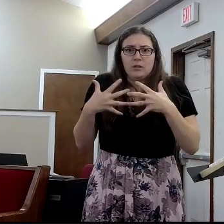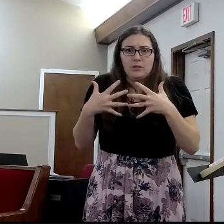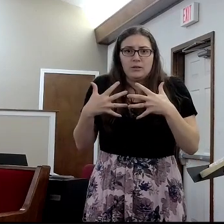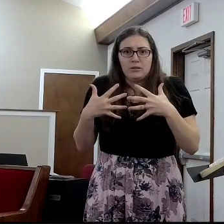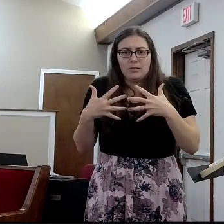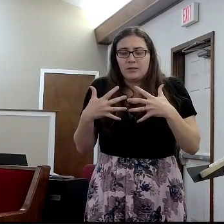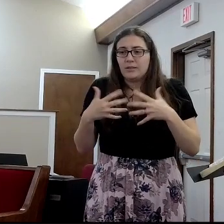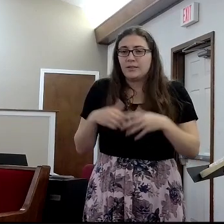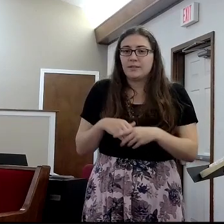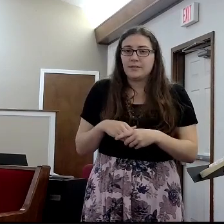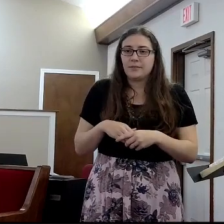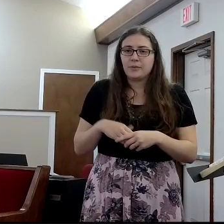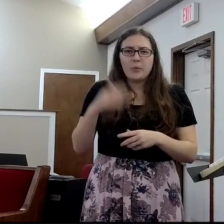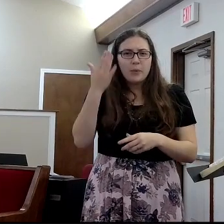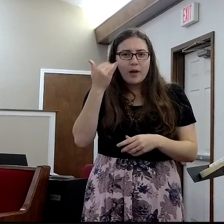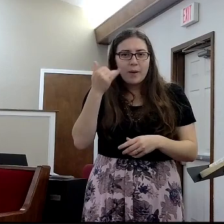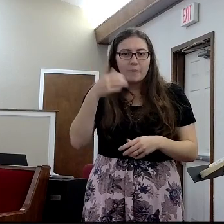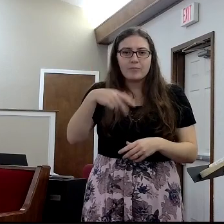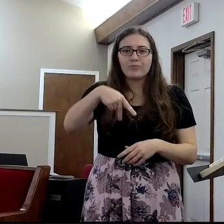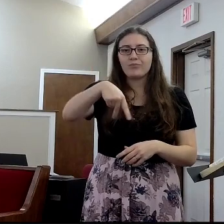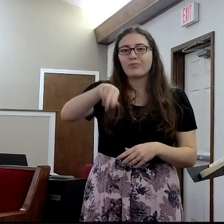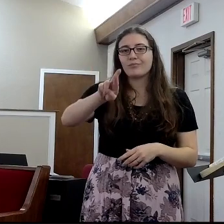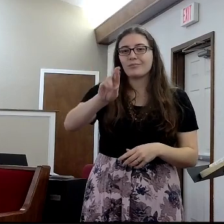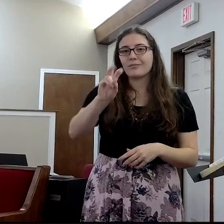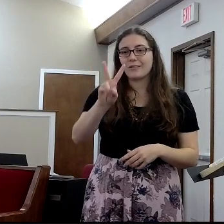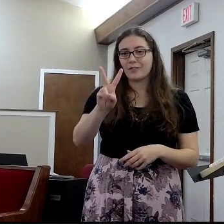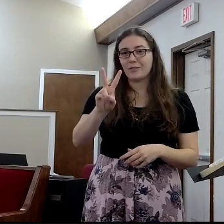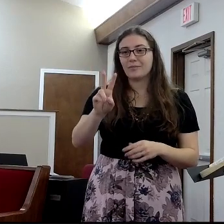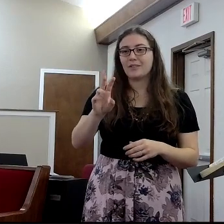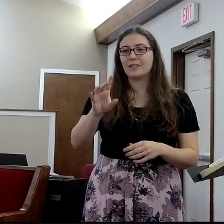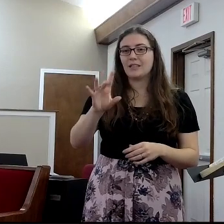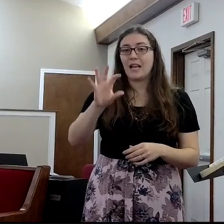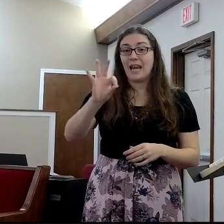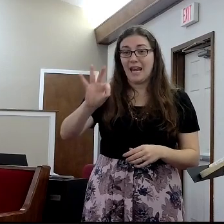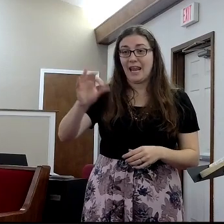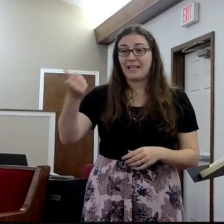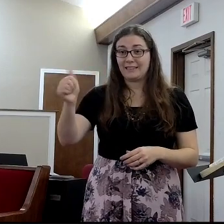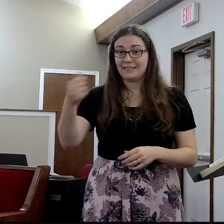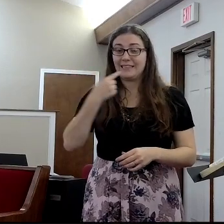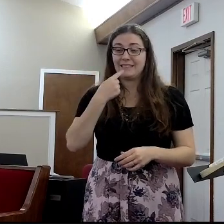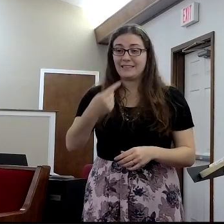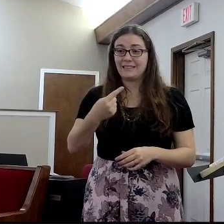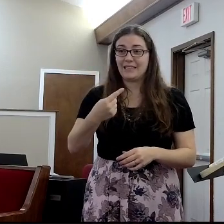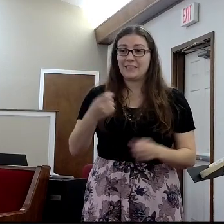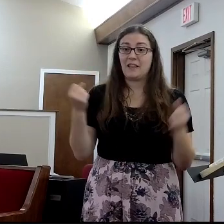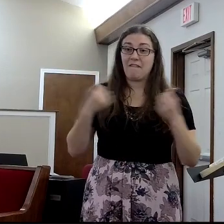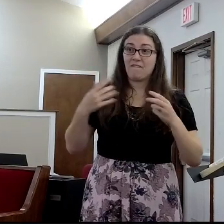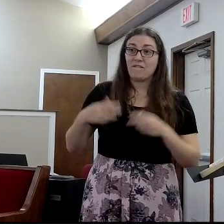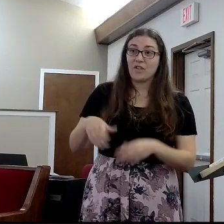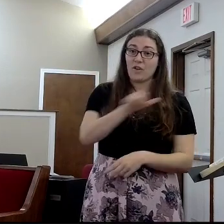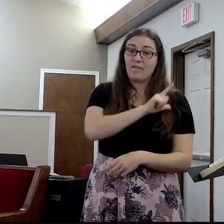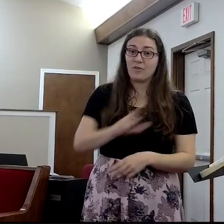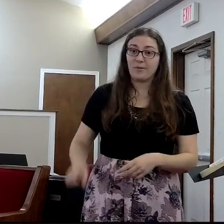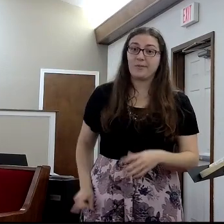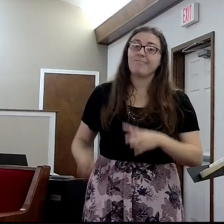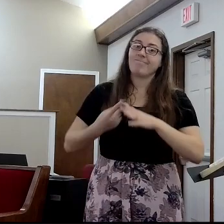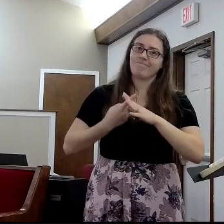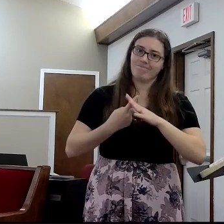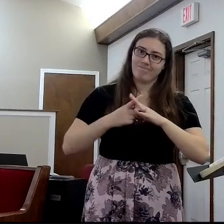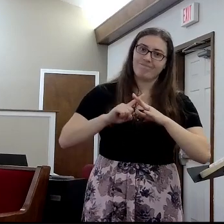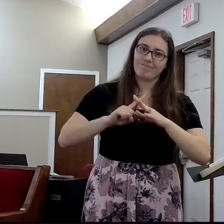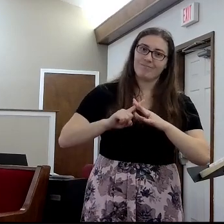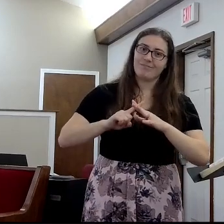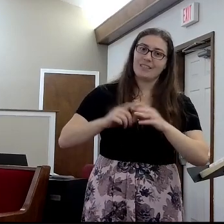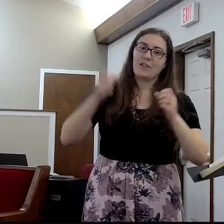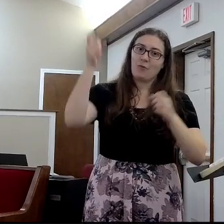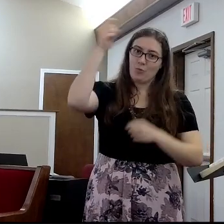they're exceedingly afraid, and it tells them why they're exceedingly afraid. And if you know in Proverbs 9:10, it says the fear of the Lord is the beginning of wisdom,